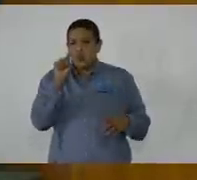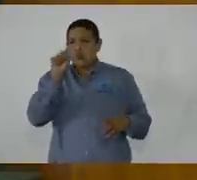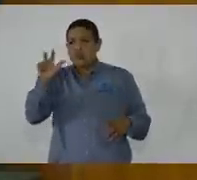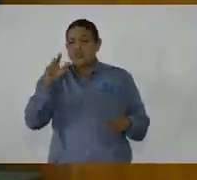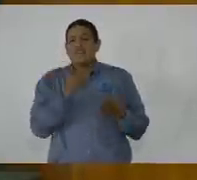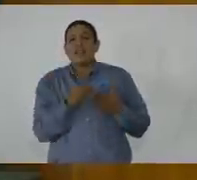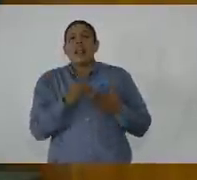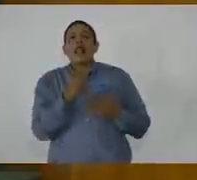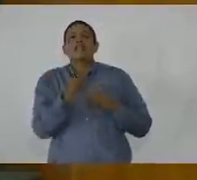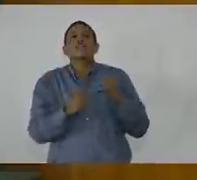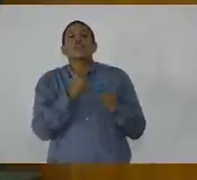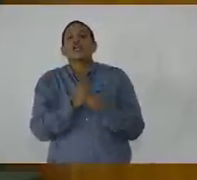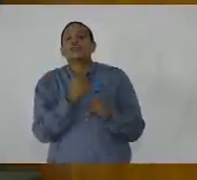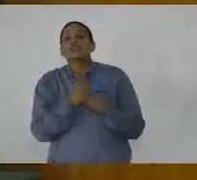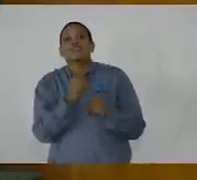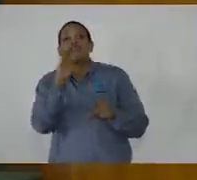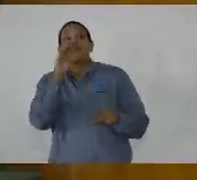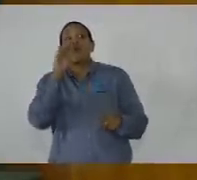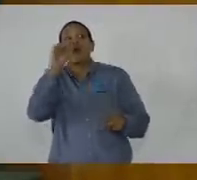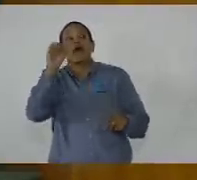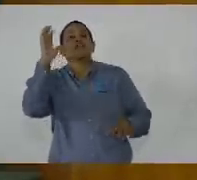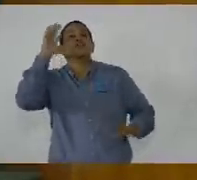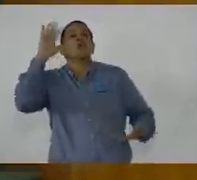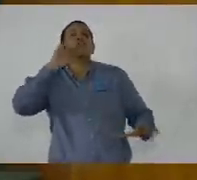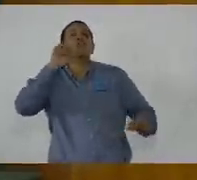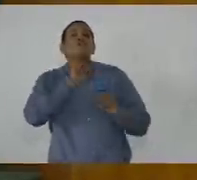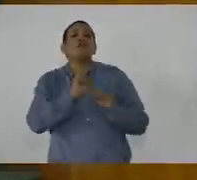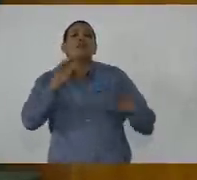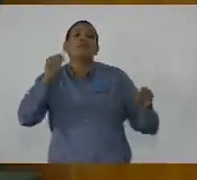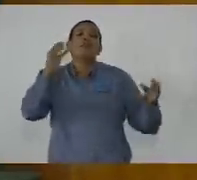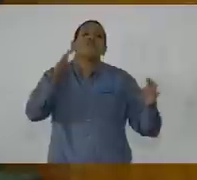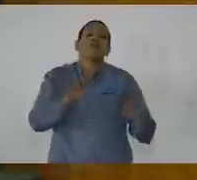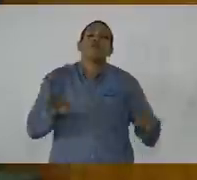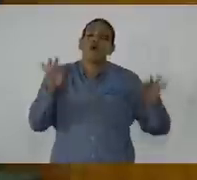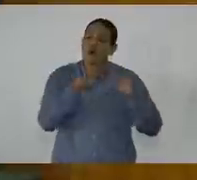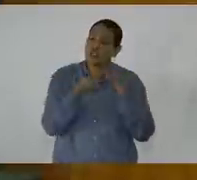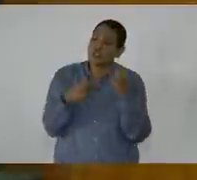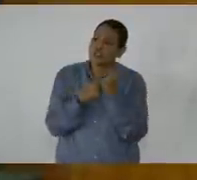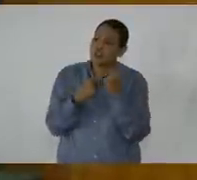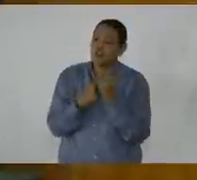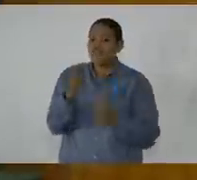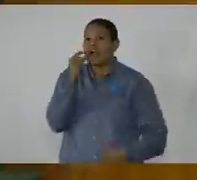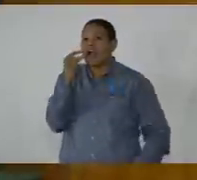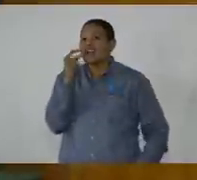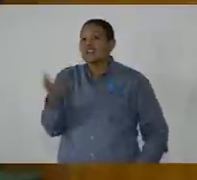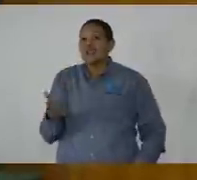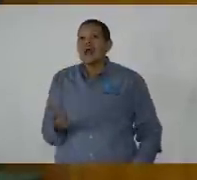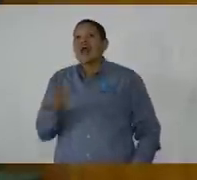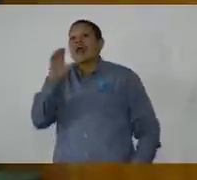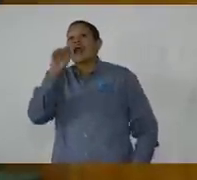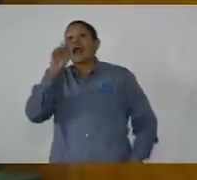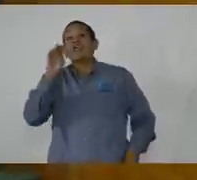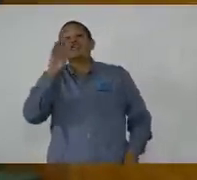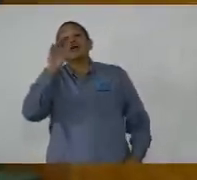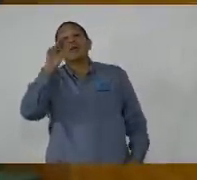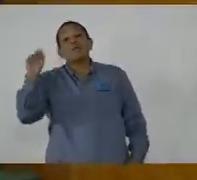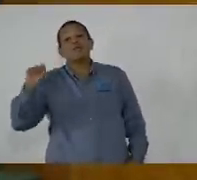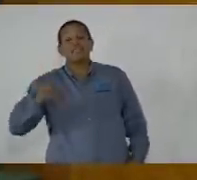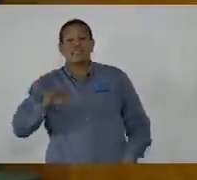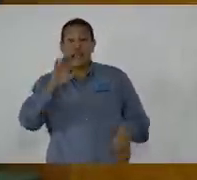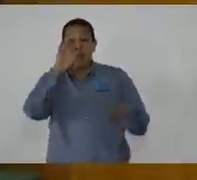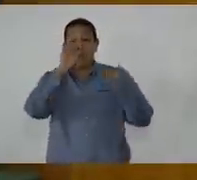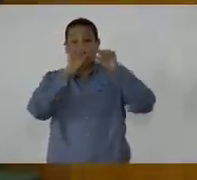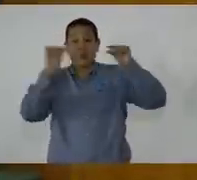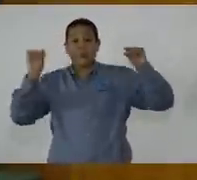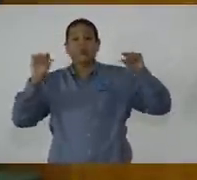year, the Bureau of Standards will provide critical support to cannabis, castor beans, bamboo,